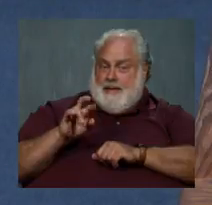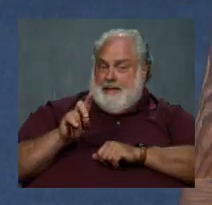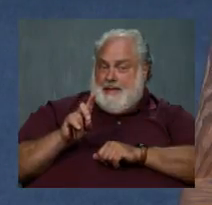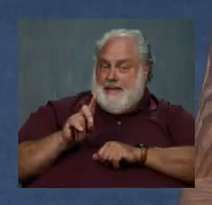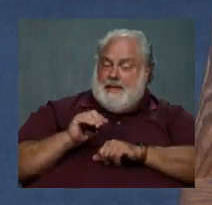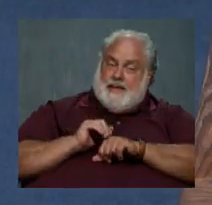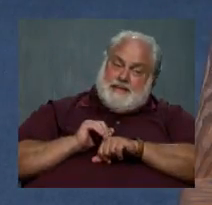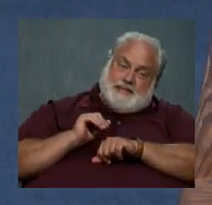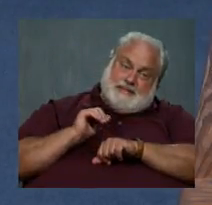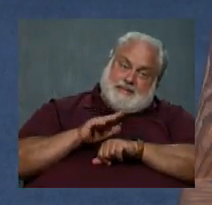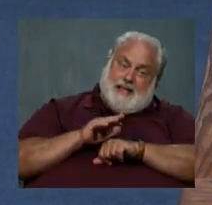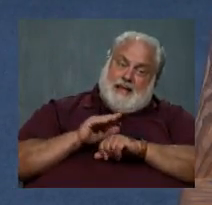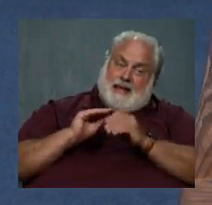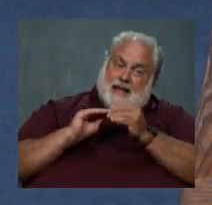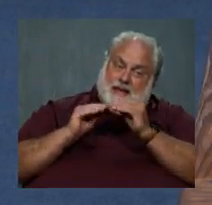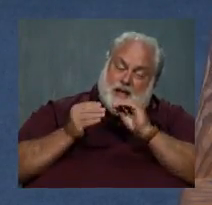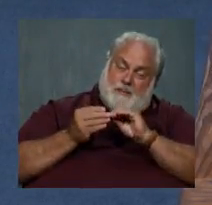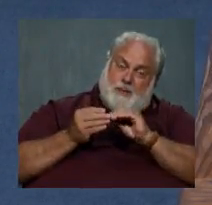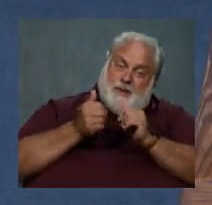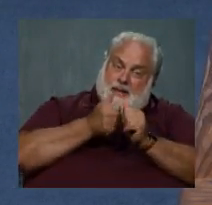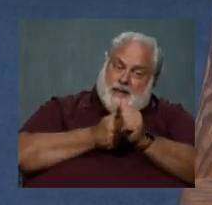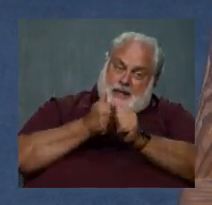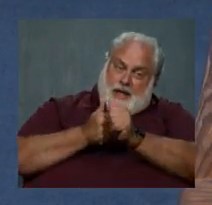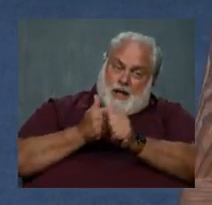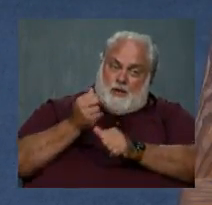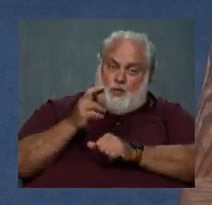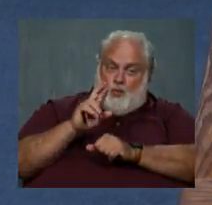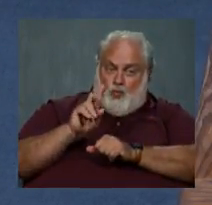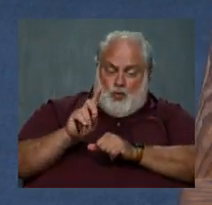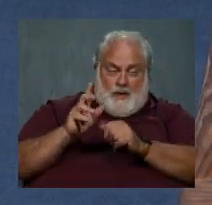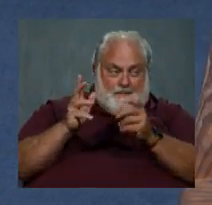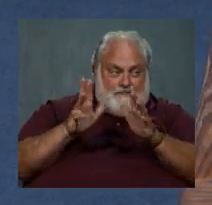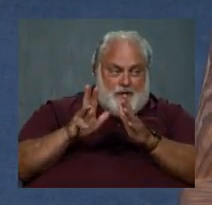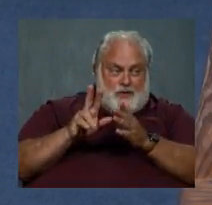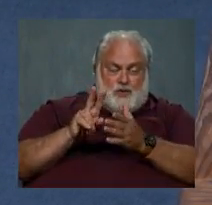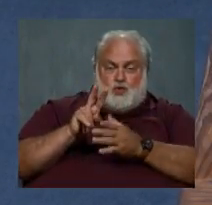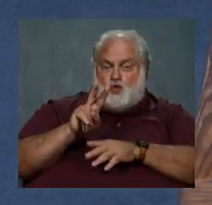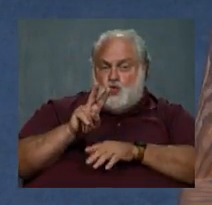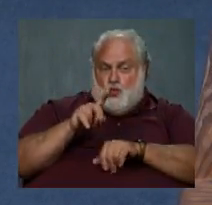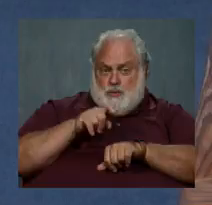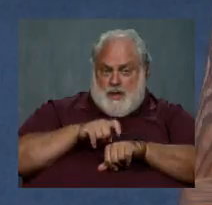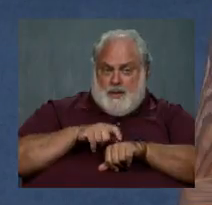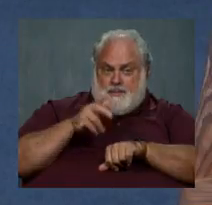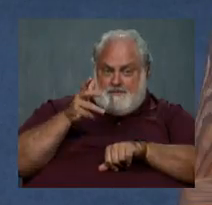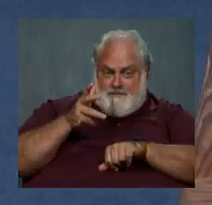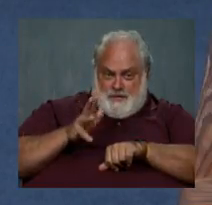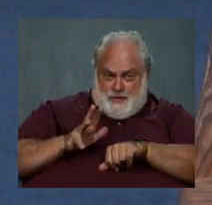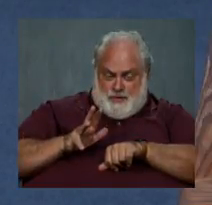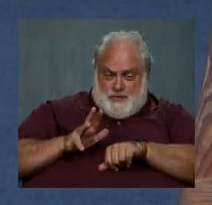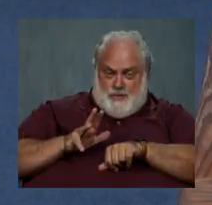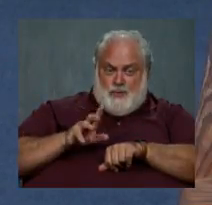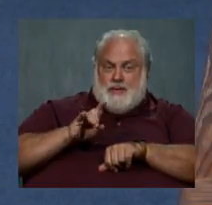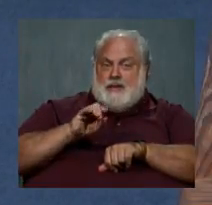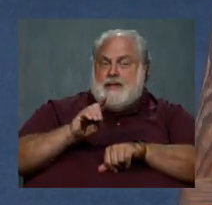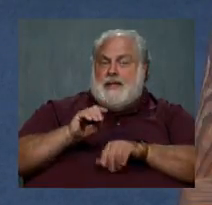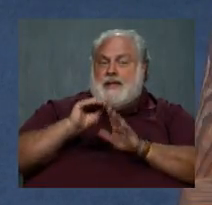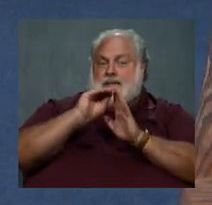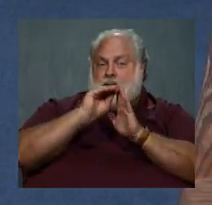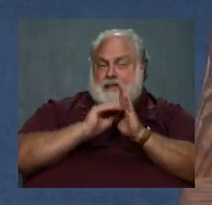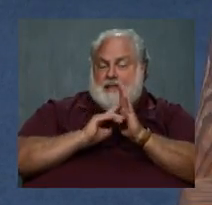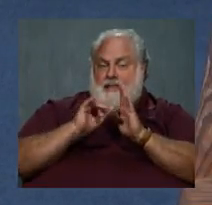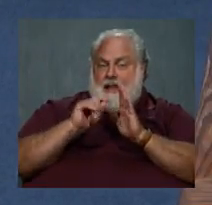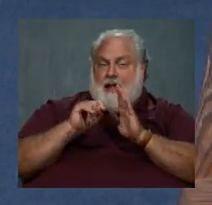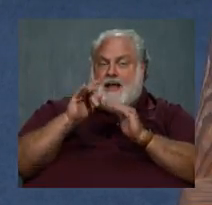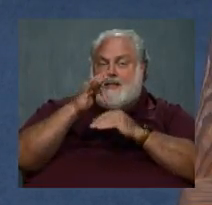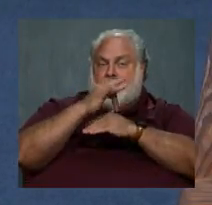with the number of demolitions by ward. You did? Yeah, a couple times. And I believe we also have sent a list of unsafe